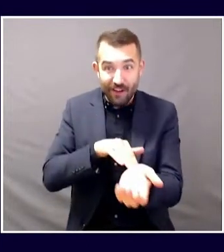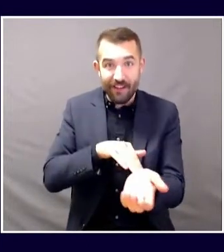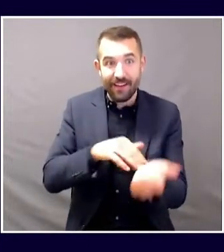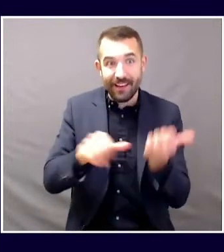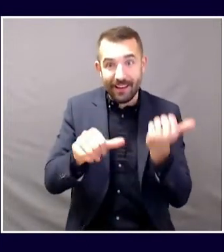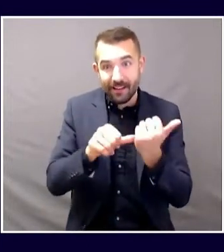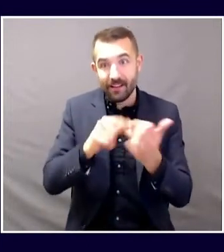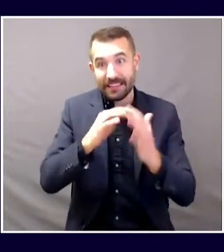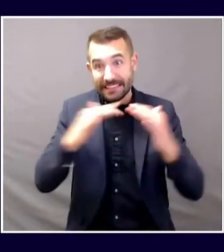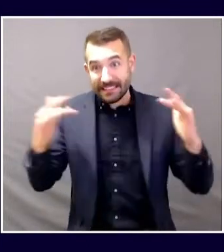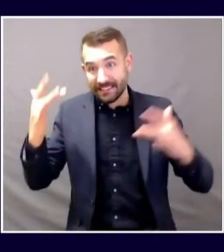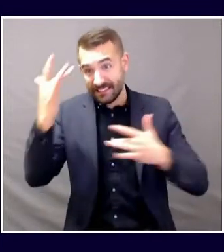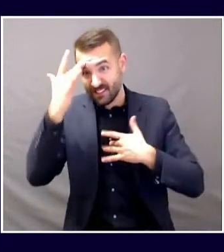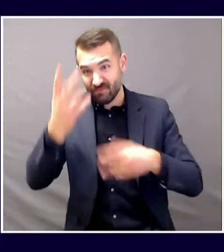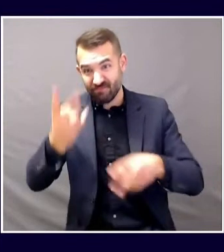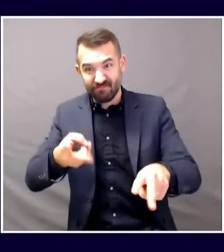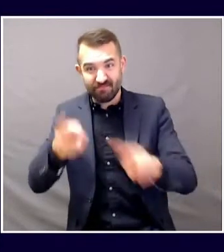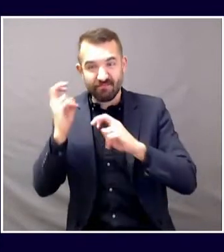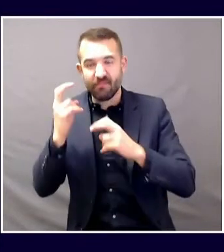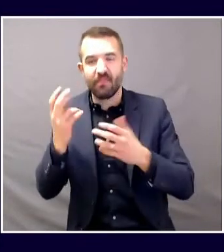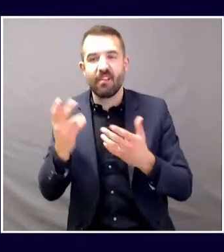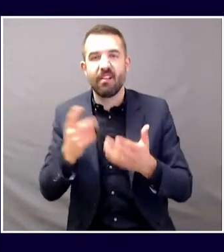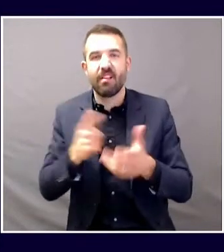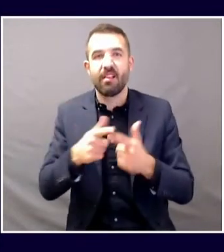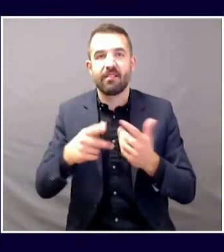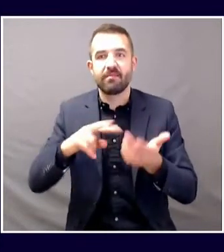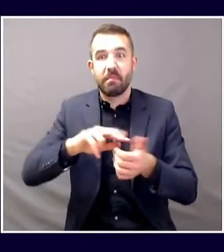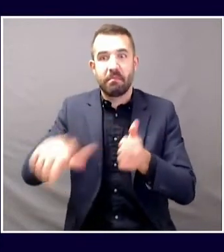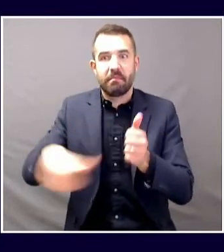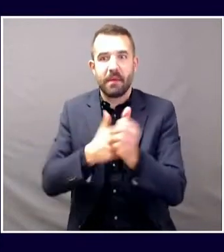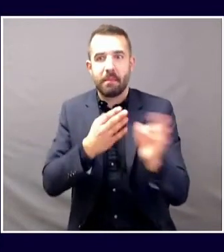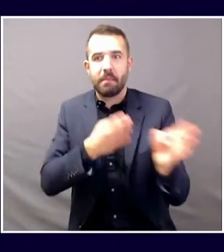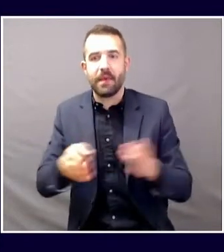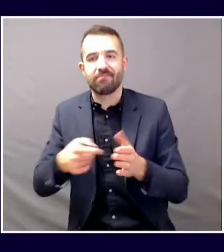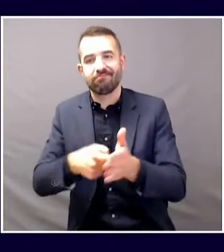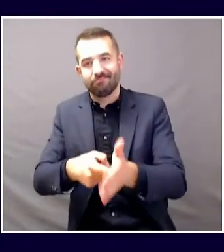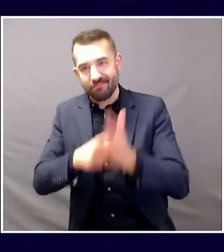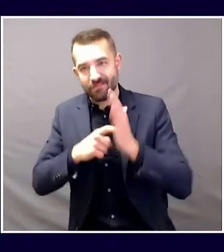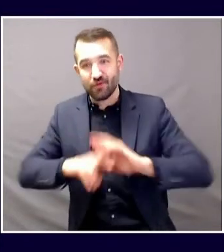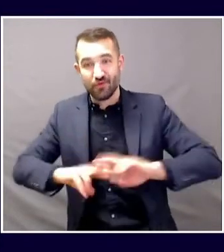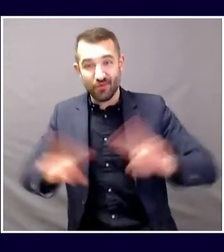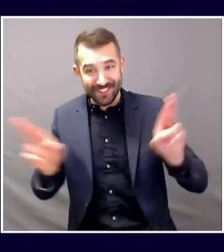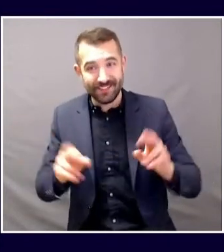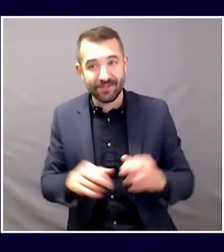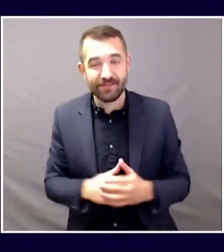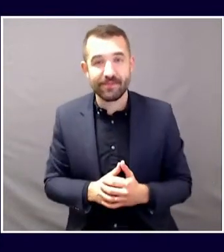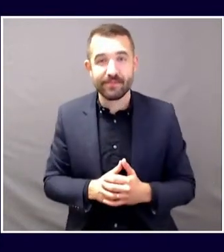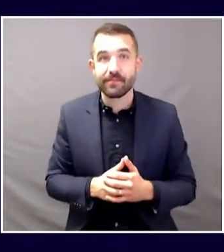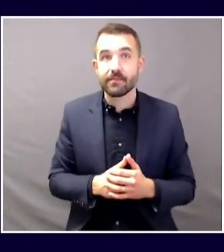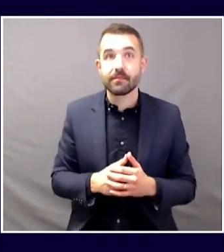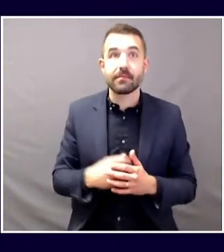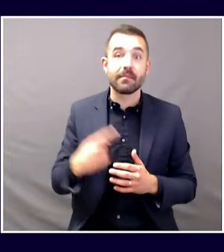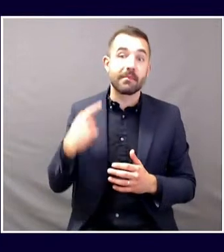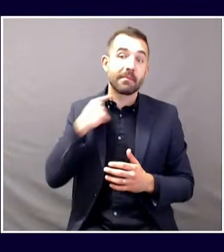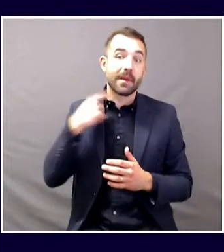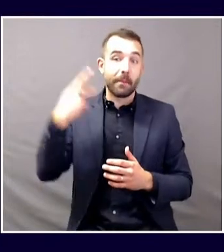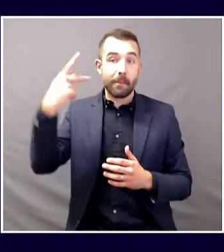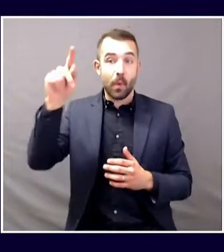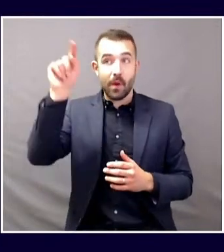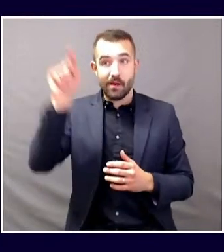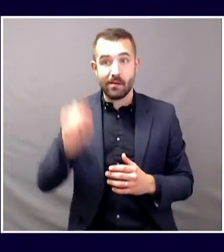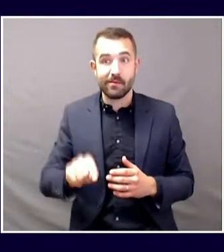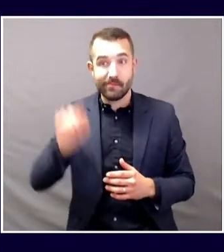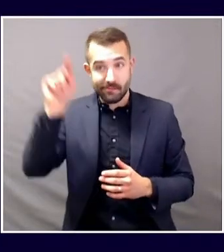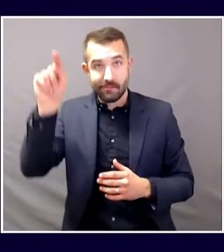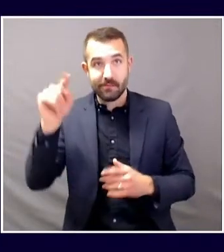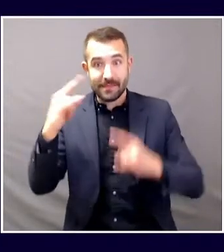discussions. The process of setting up a field hospital of that nature is one that, once we have started